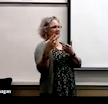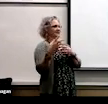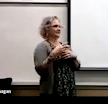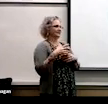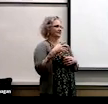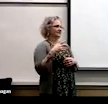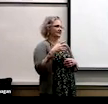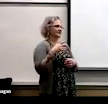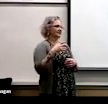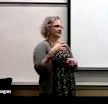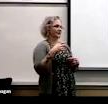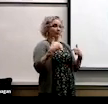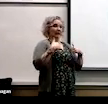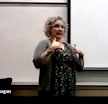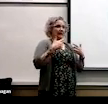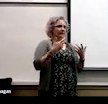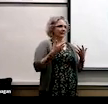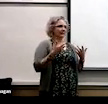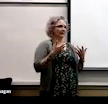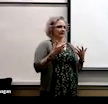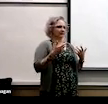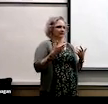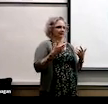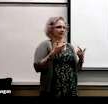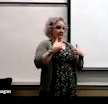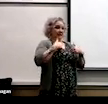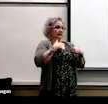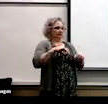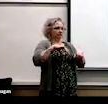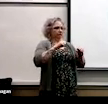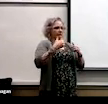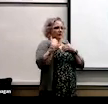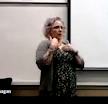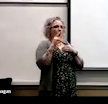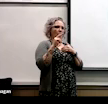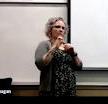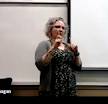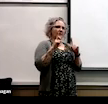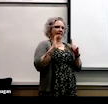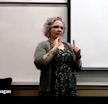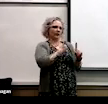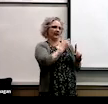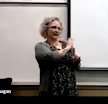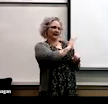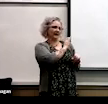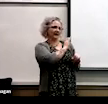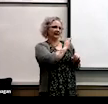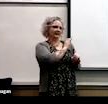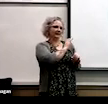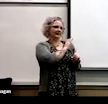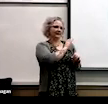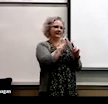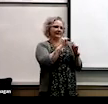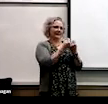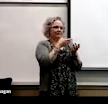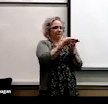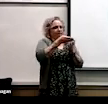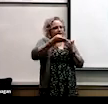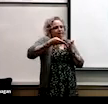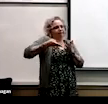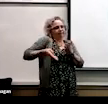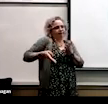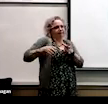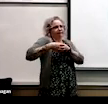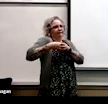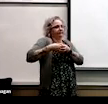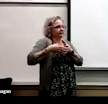said it's not her solution, but she's lucky enough to work at a specialized clinic. I think it's a great solution, and BC, I think, has been a leader in this in